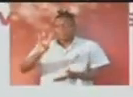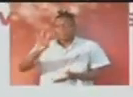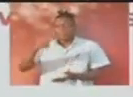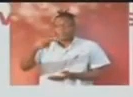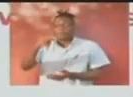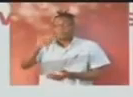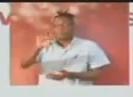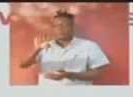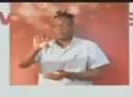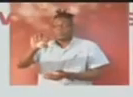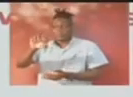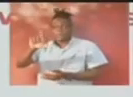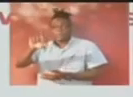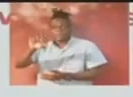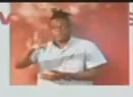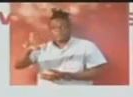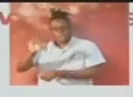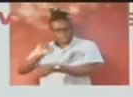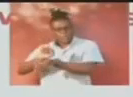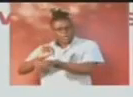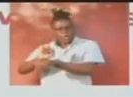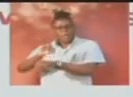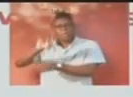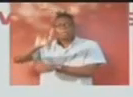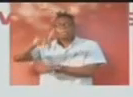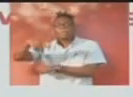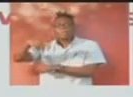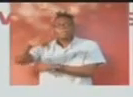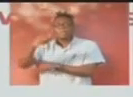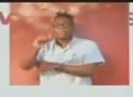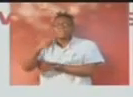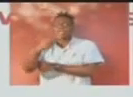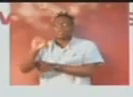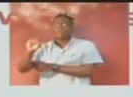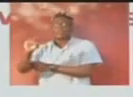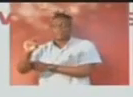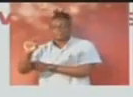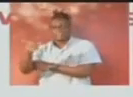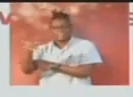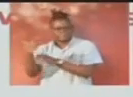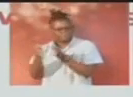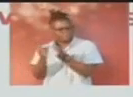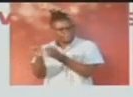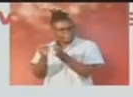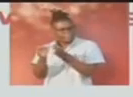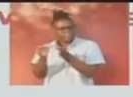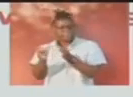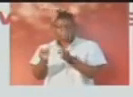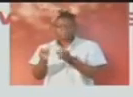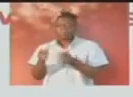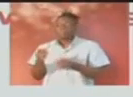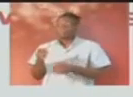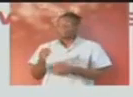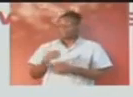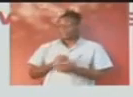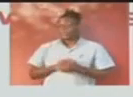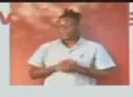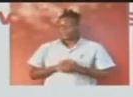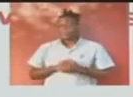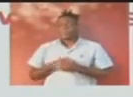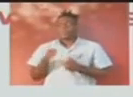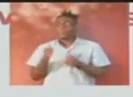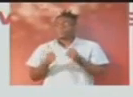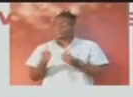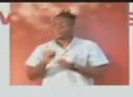will explain the term Emergency Use Listing, EUL, and which COVID-19 vaccines currently in